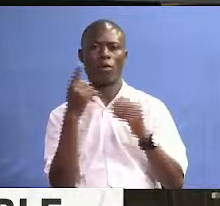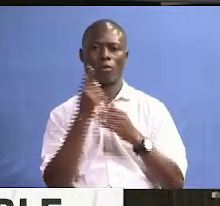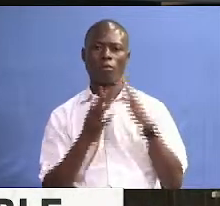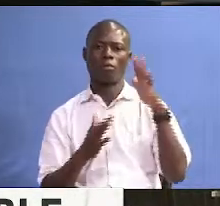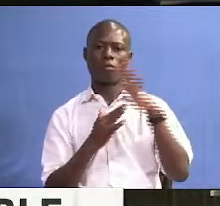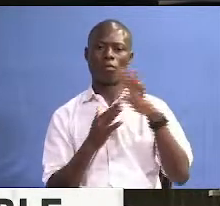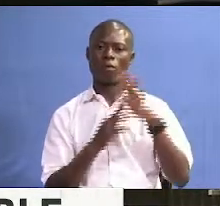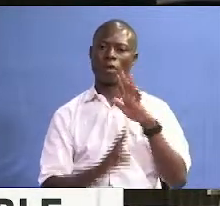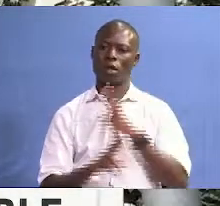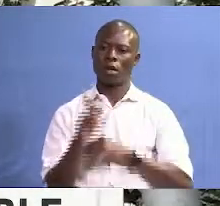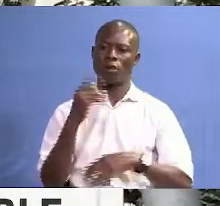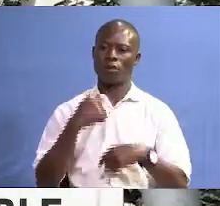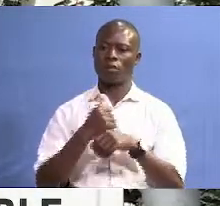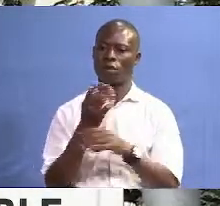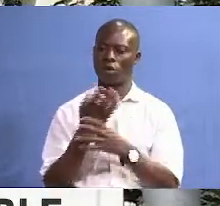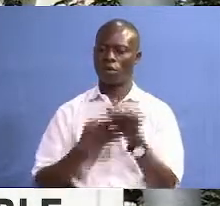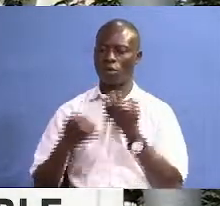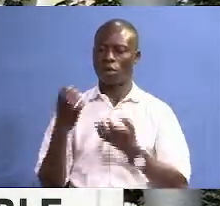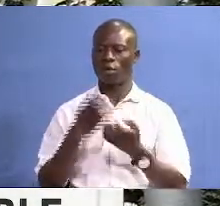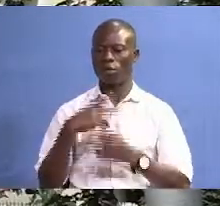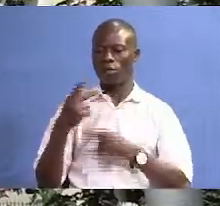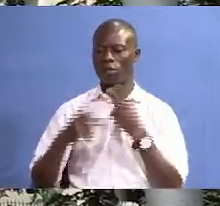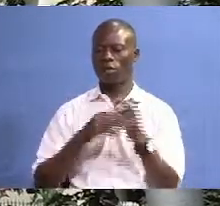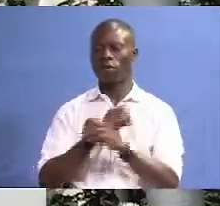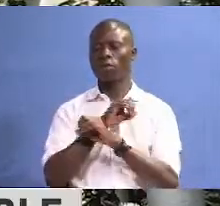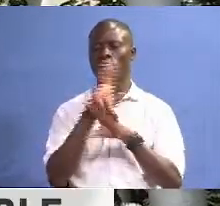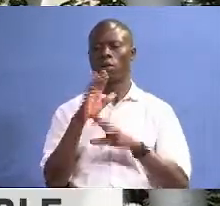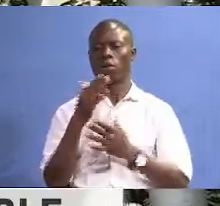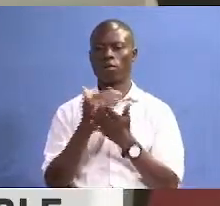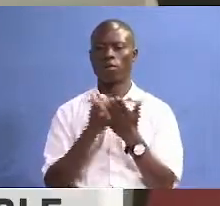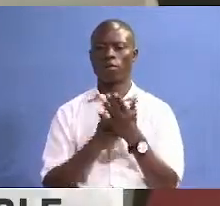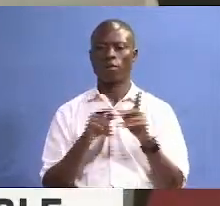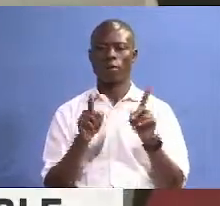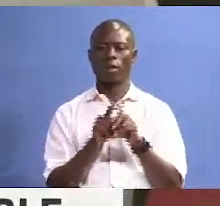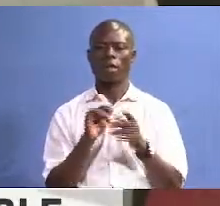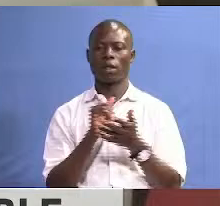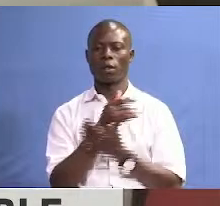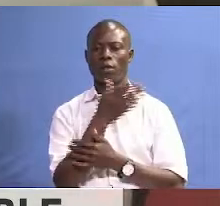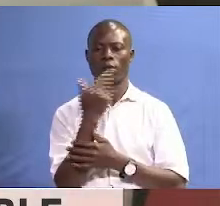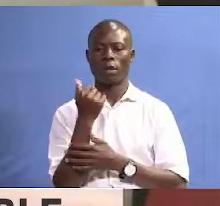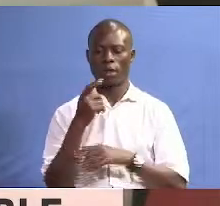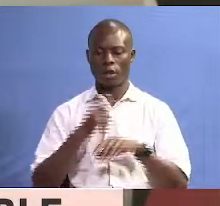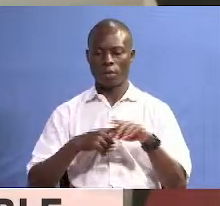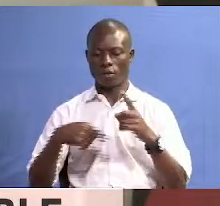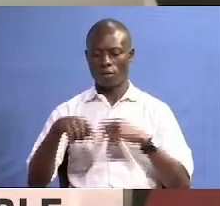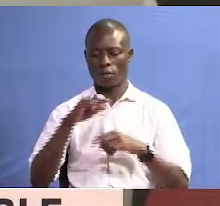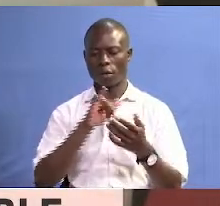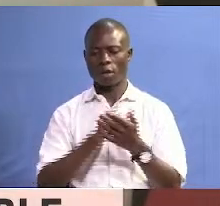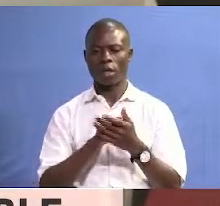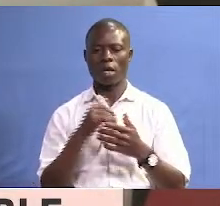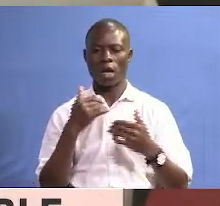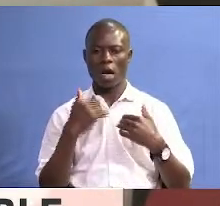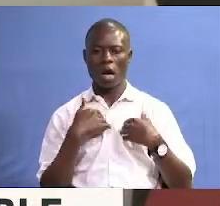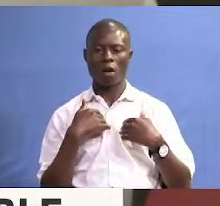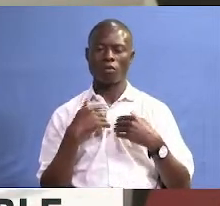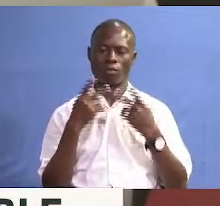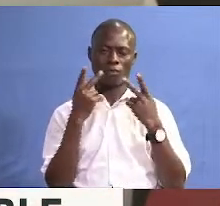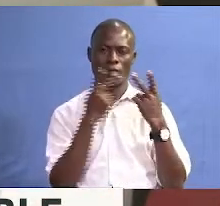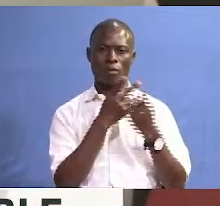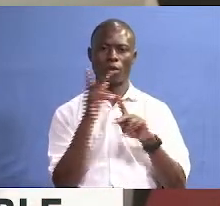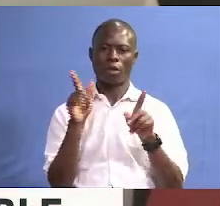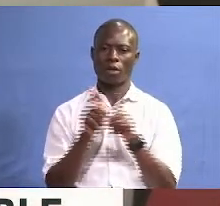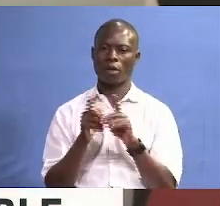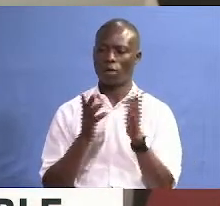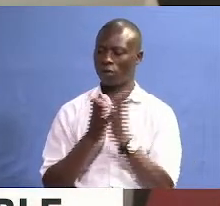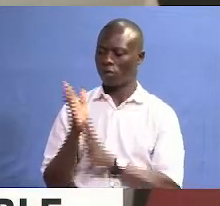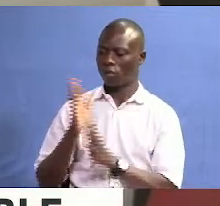bottom-up economic transformation agenda programs, famously known as BETTER. It is time for us to cut our cloth according